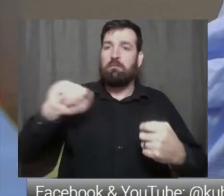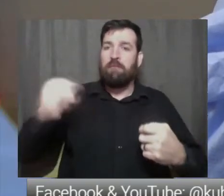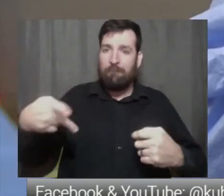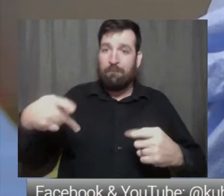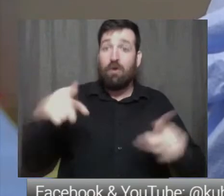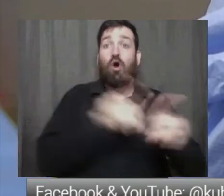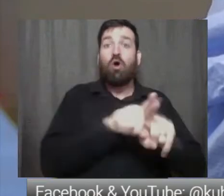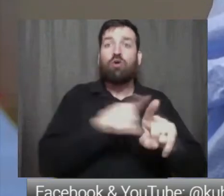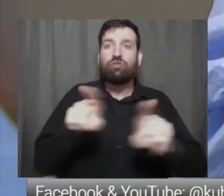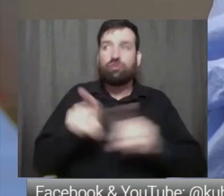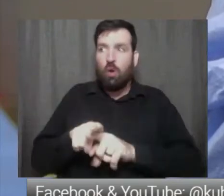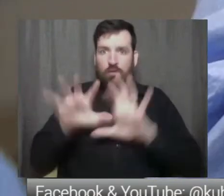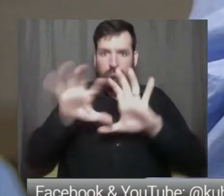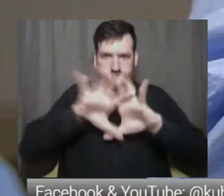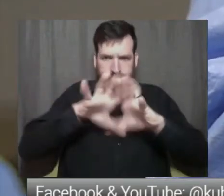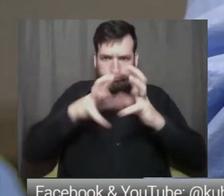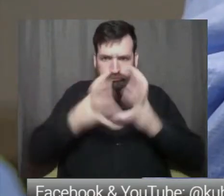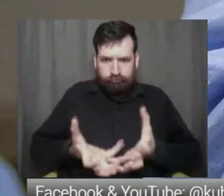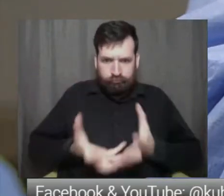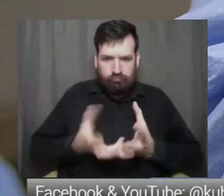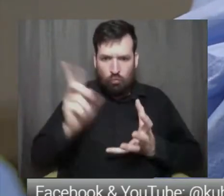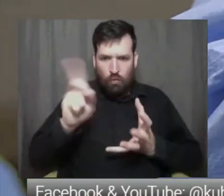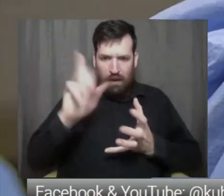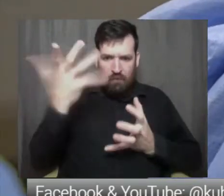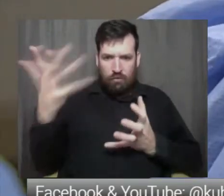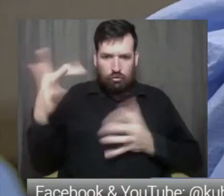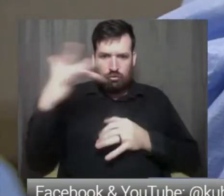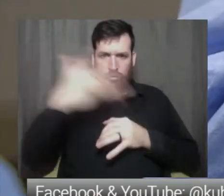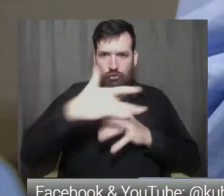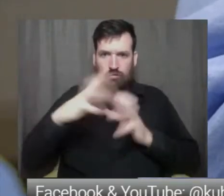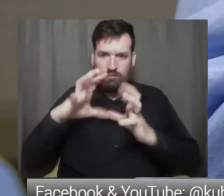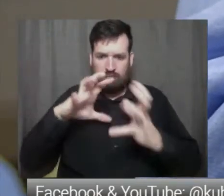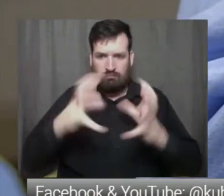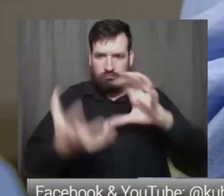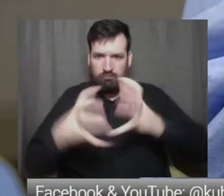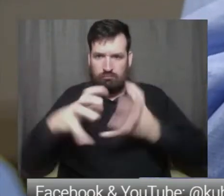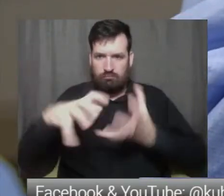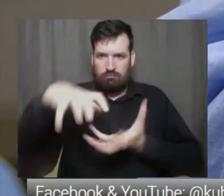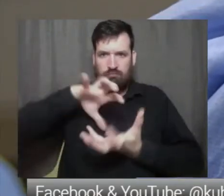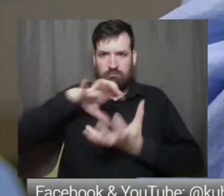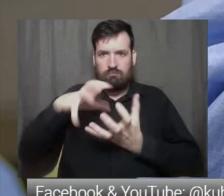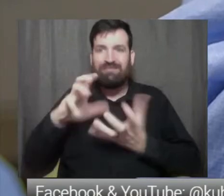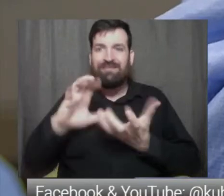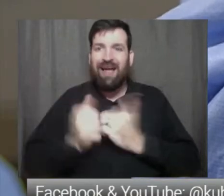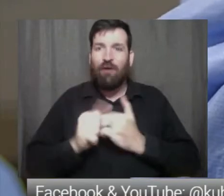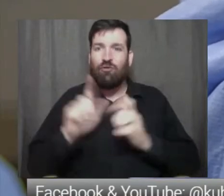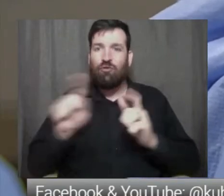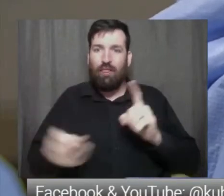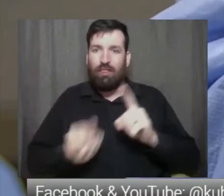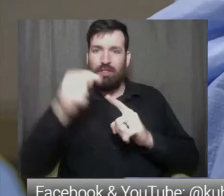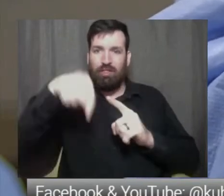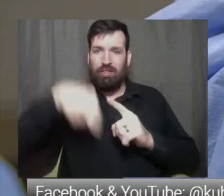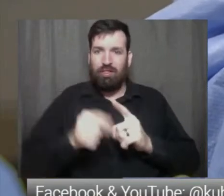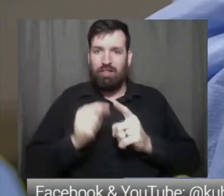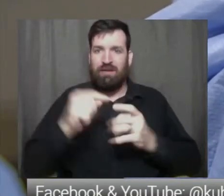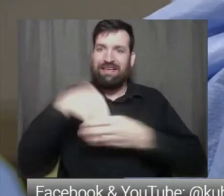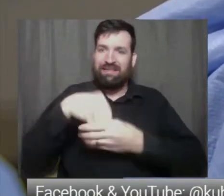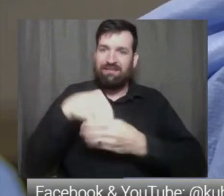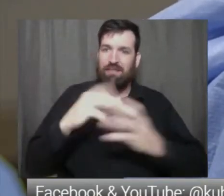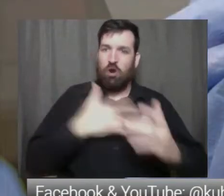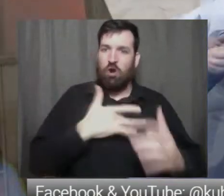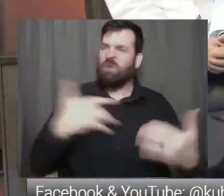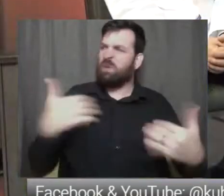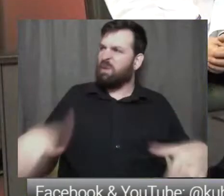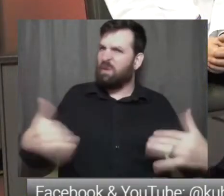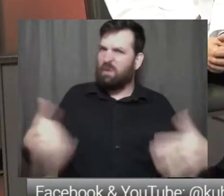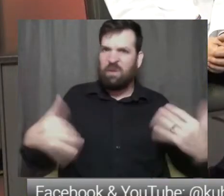know where we've been within the heart and know in 3 dimensions how to move the catheters within the heart as well. Wow, what a time to be alive. Yeah,